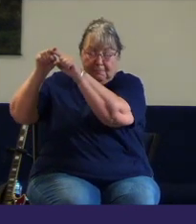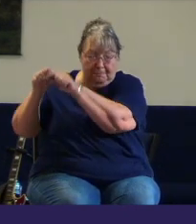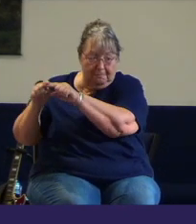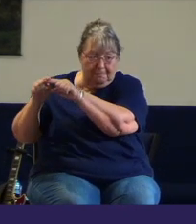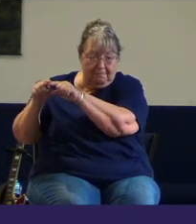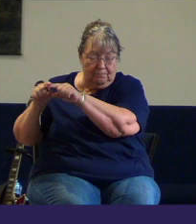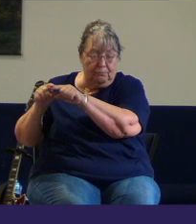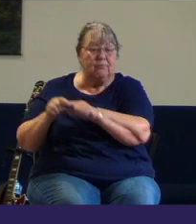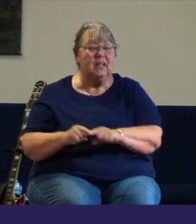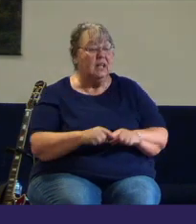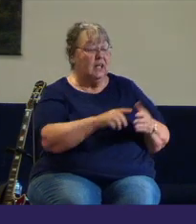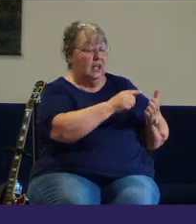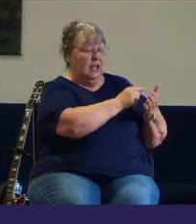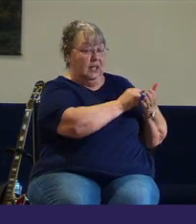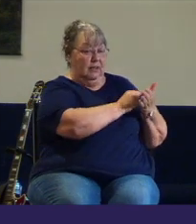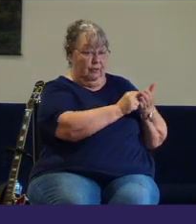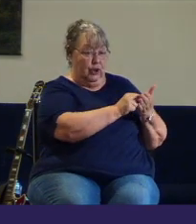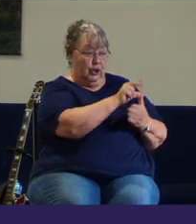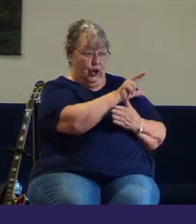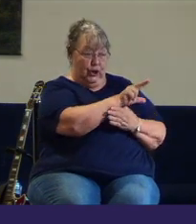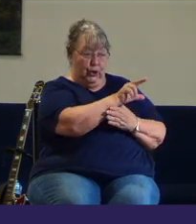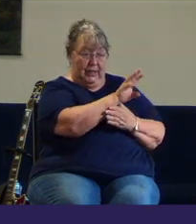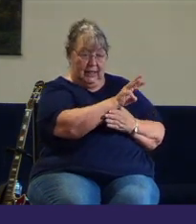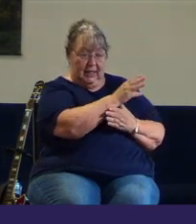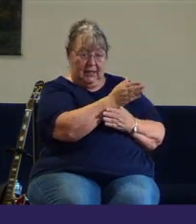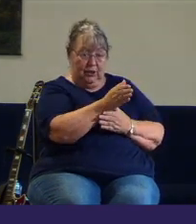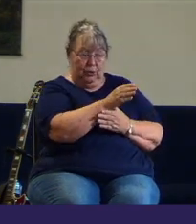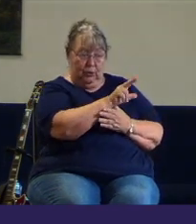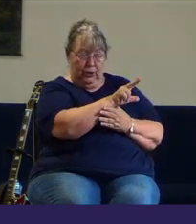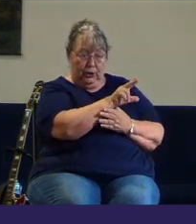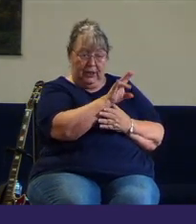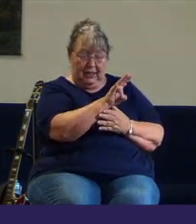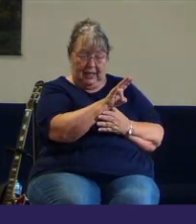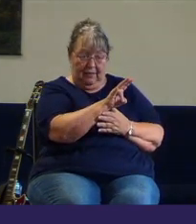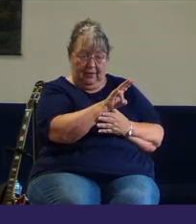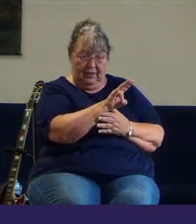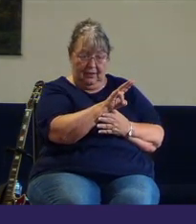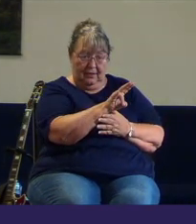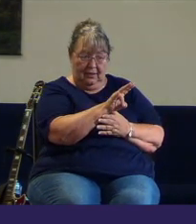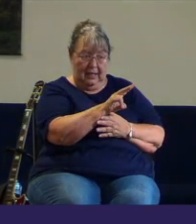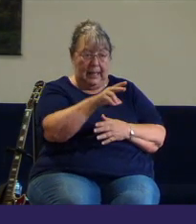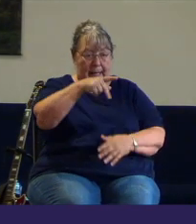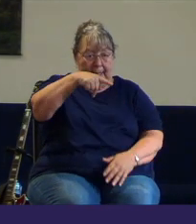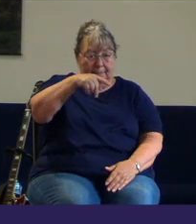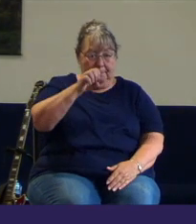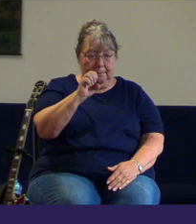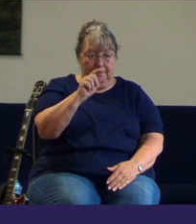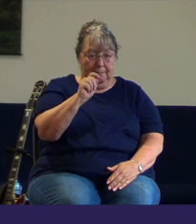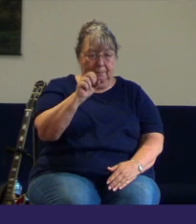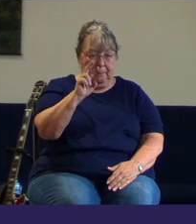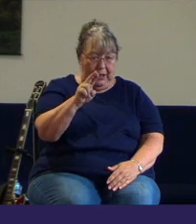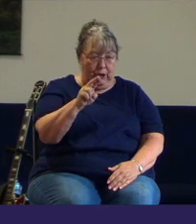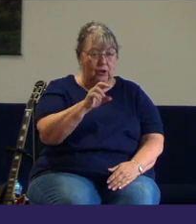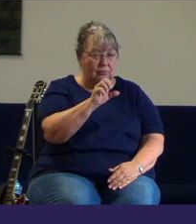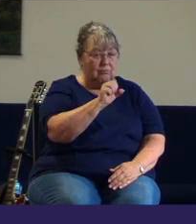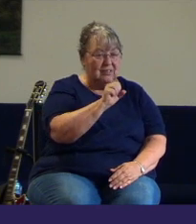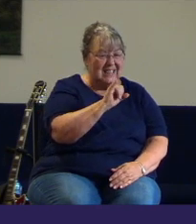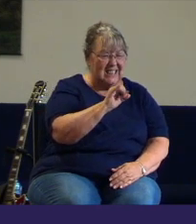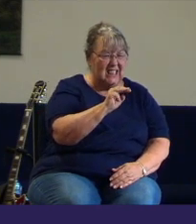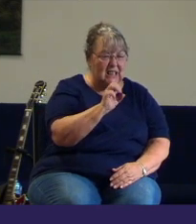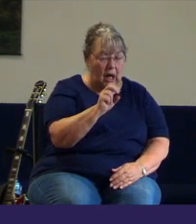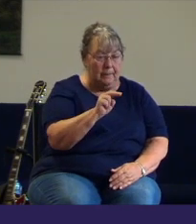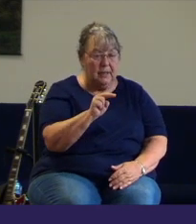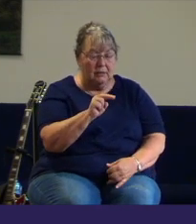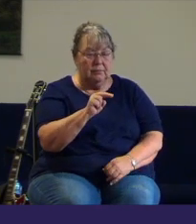And then in verses 36 and 37, which Cindy read, we find that Peter, it seems that Simon and the others that were with